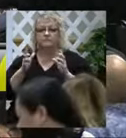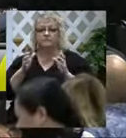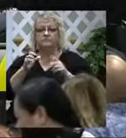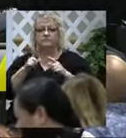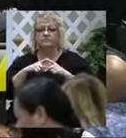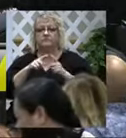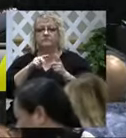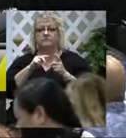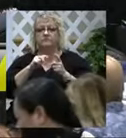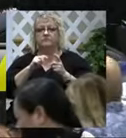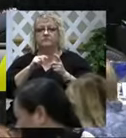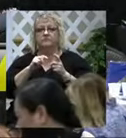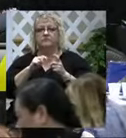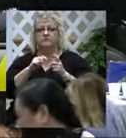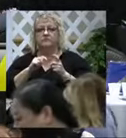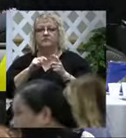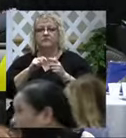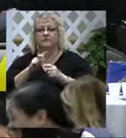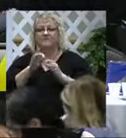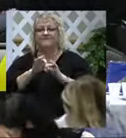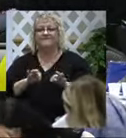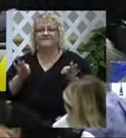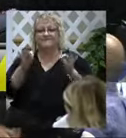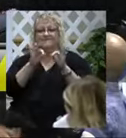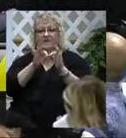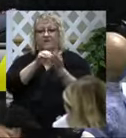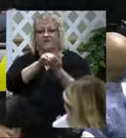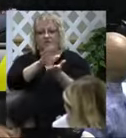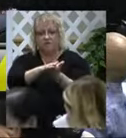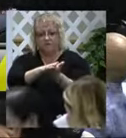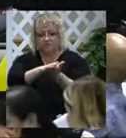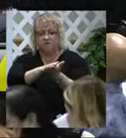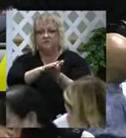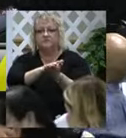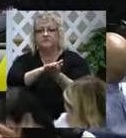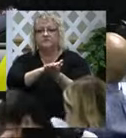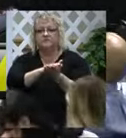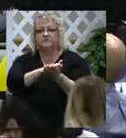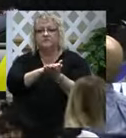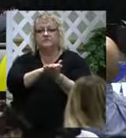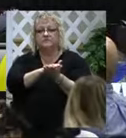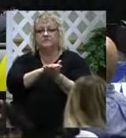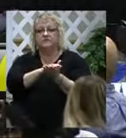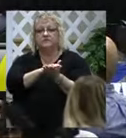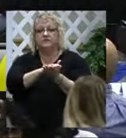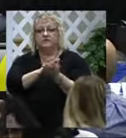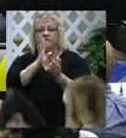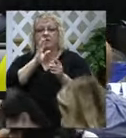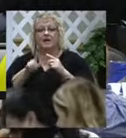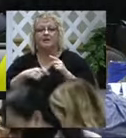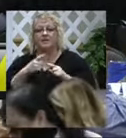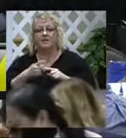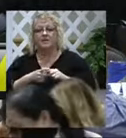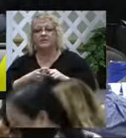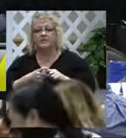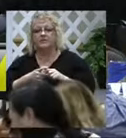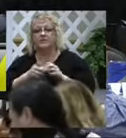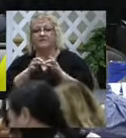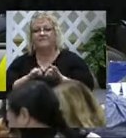is vital documents, the translation of vital documents. I'm going to talk about